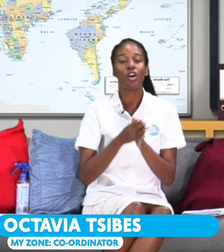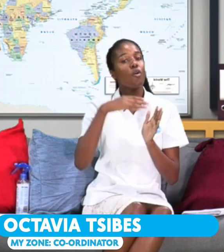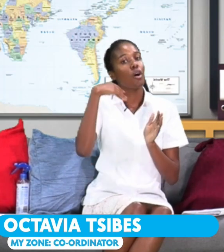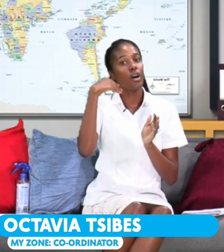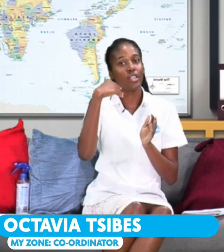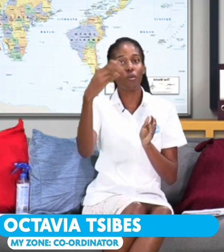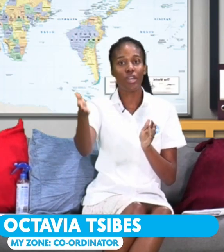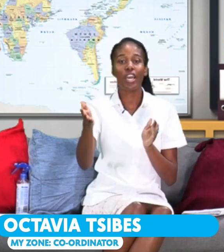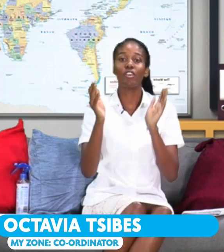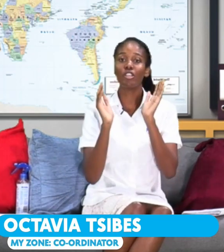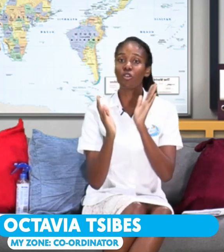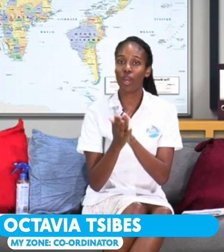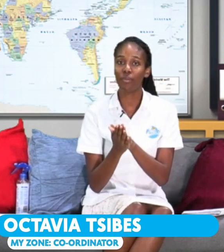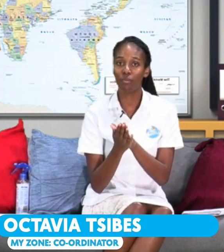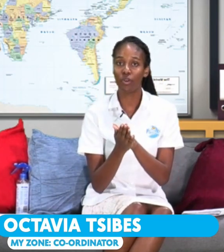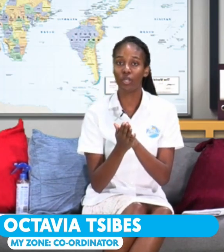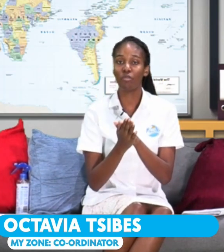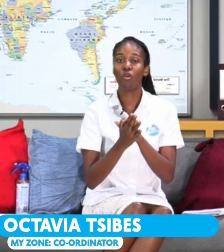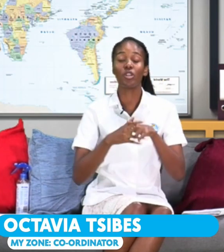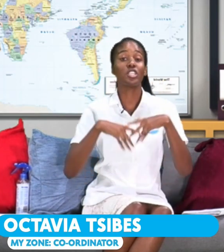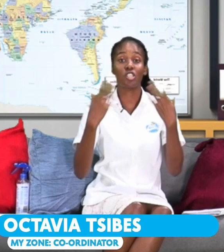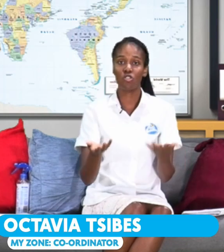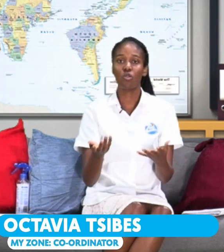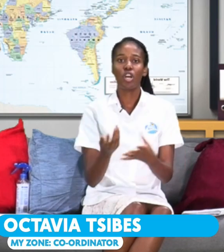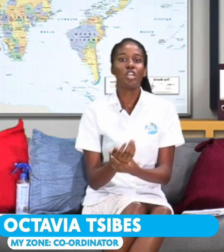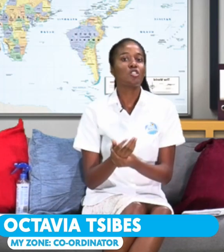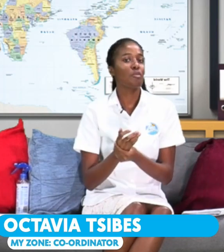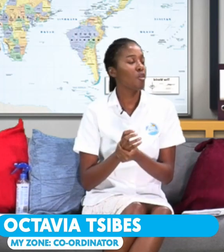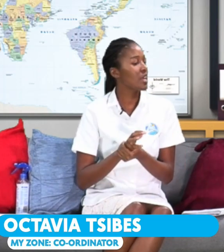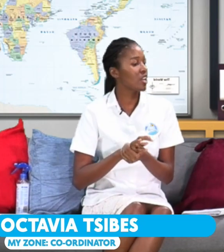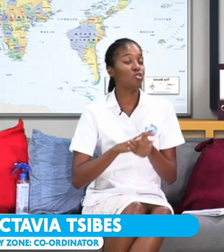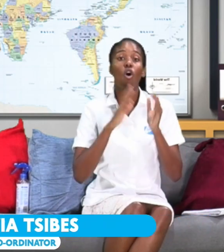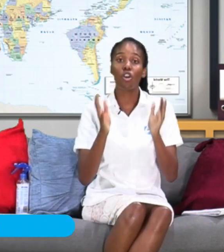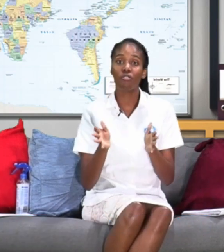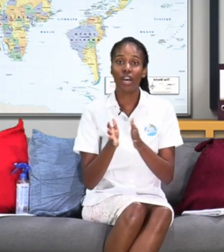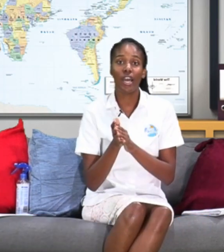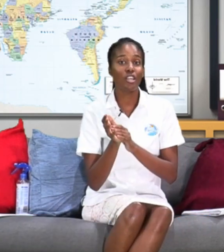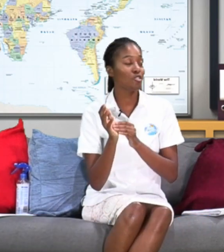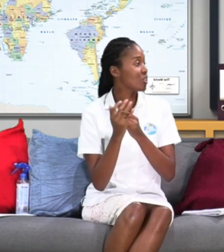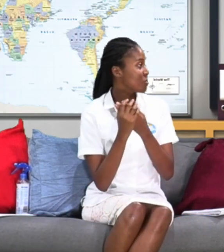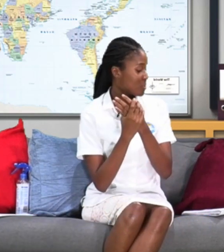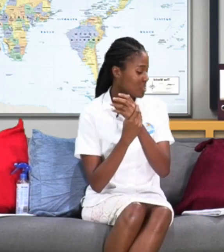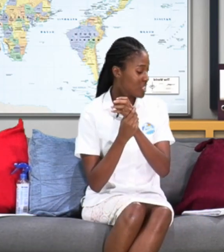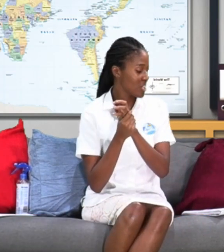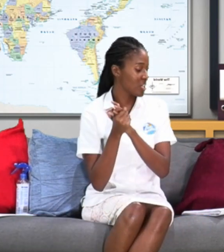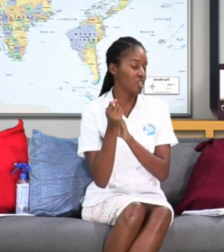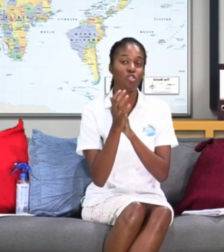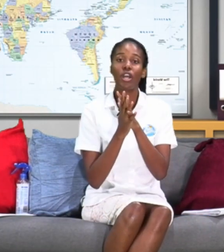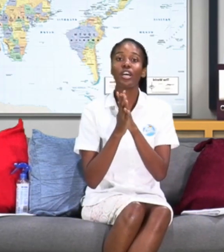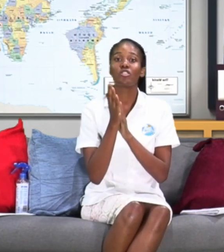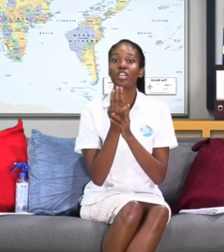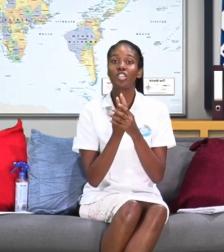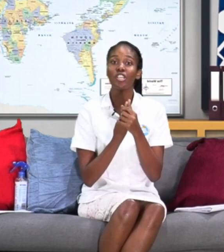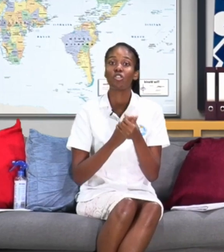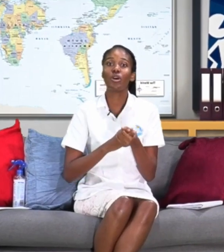booklet in the week, and you need to grab that booklet before we teach you. So before we get into all of that, I need to introduce Teacher